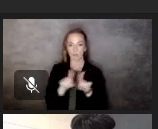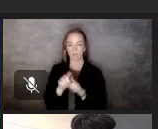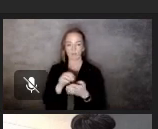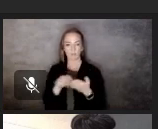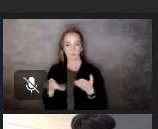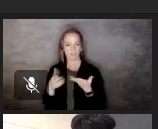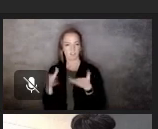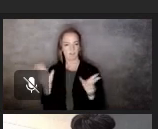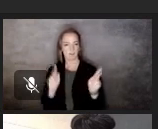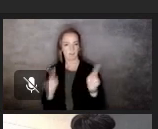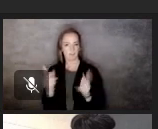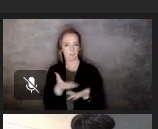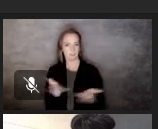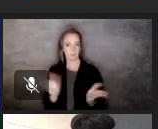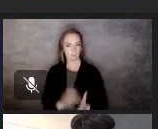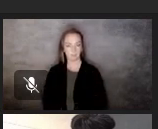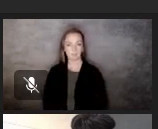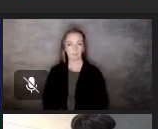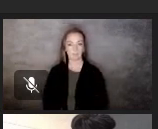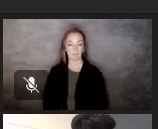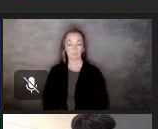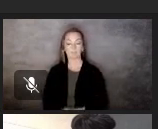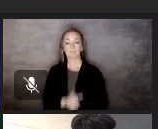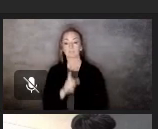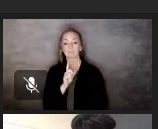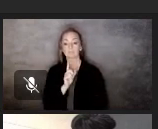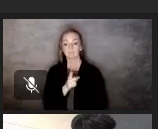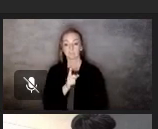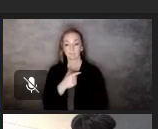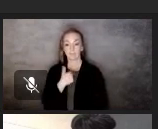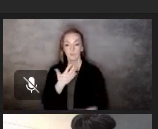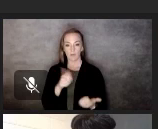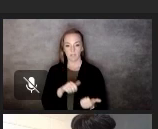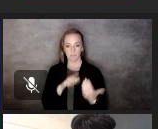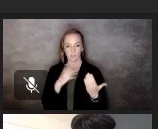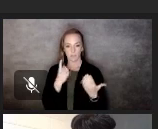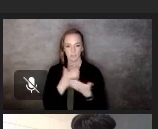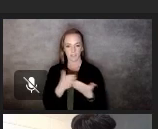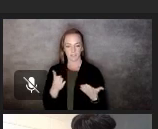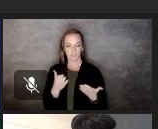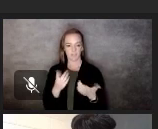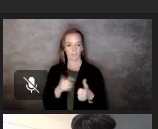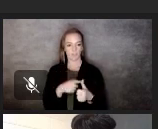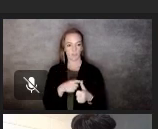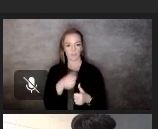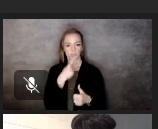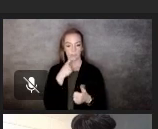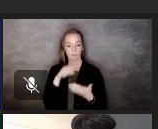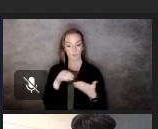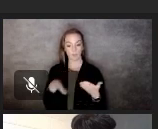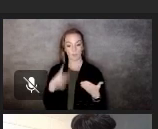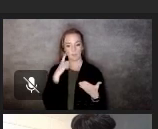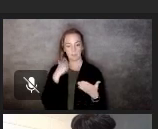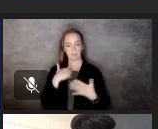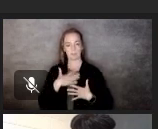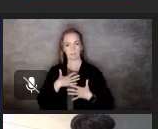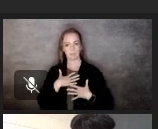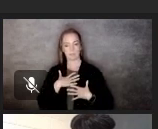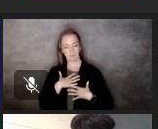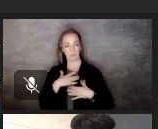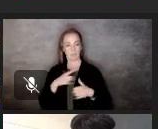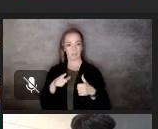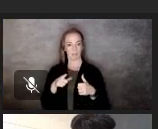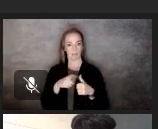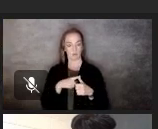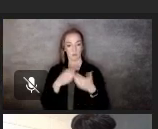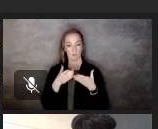community? Absolutely. I want to address one thing first that you said, the students, because it made me sad that in the original public feedback, we didn't